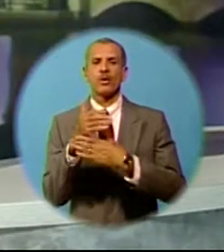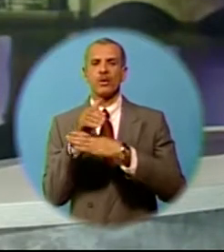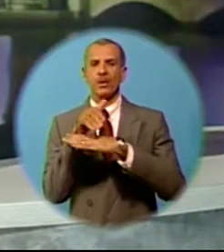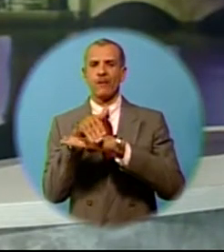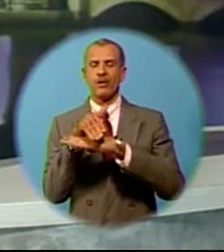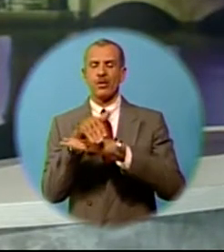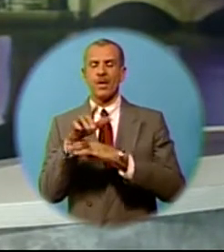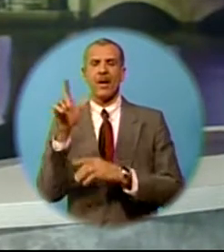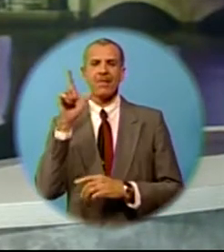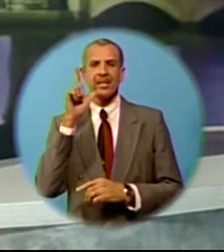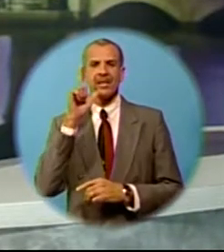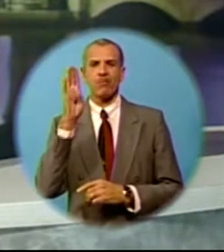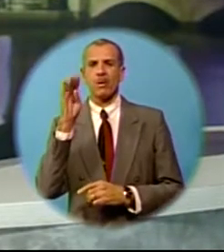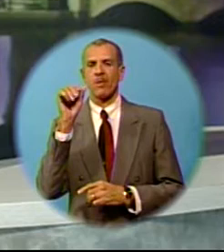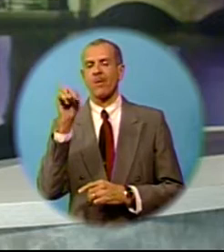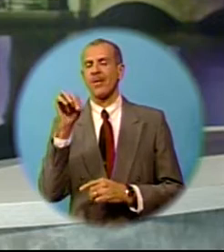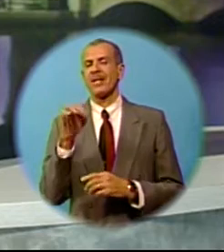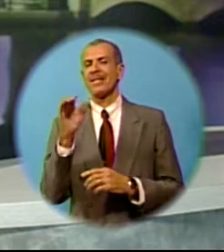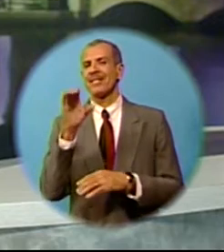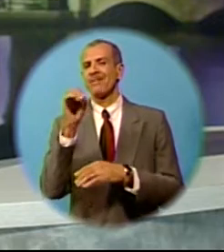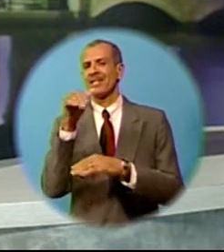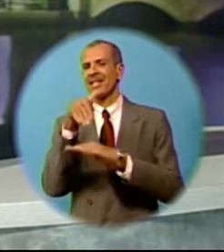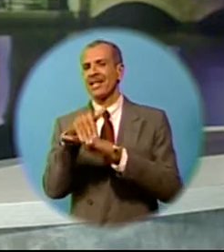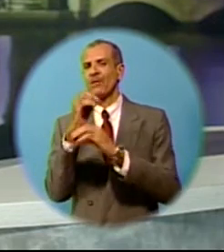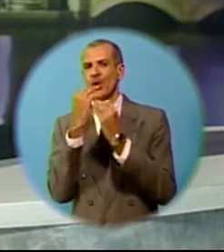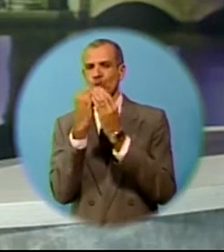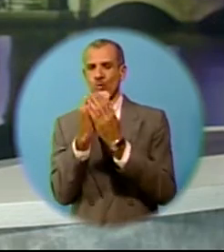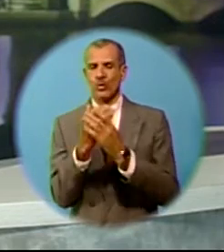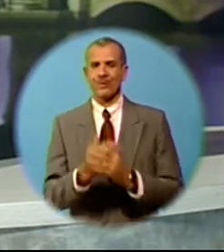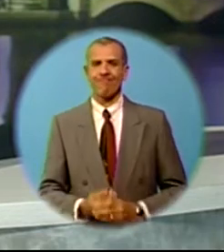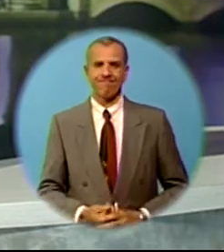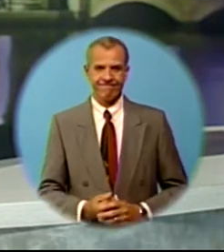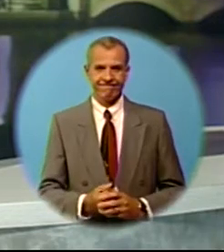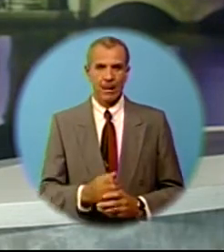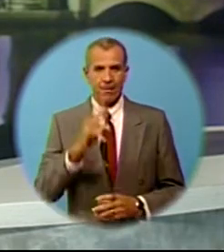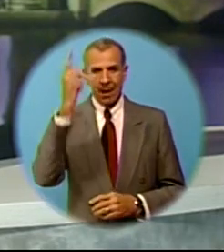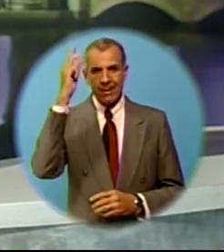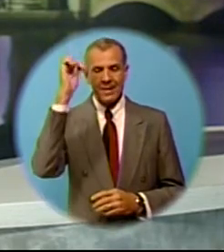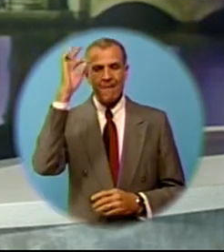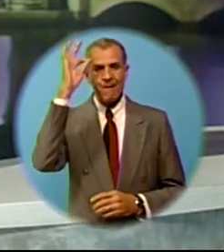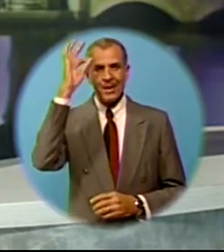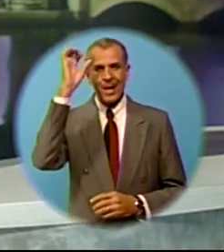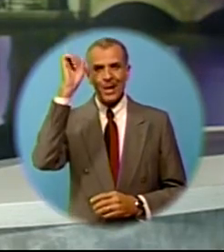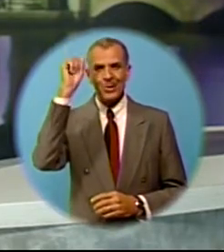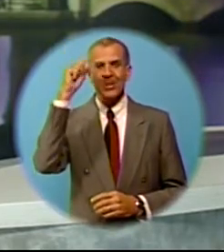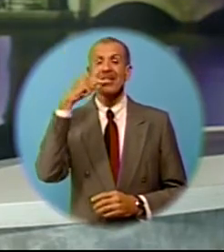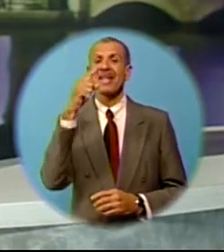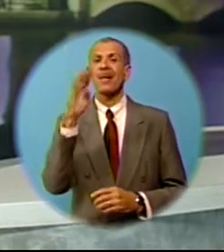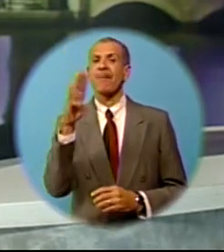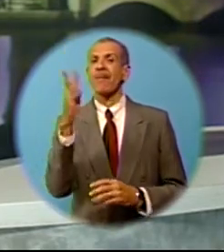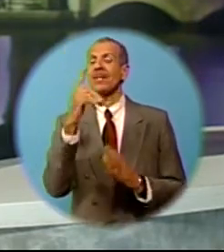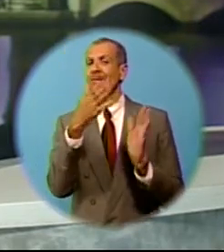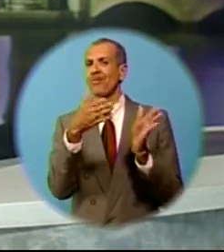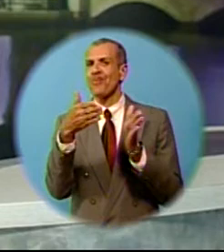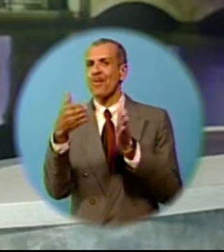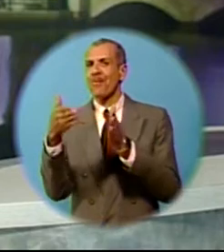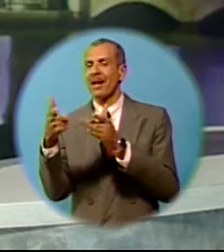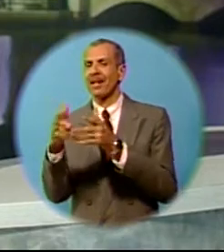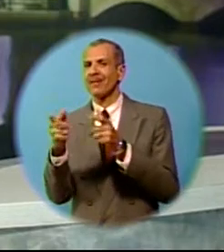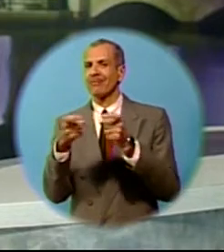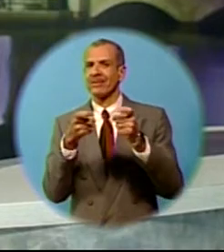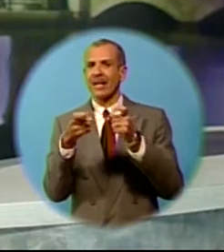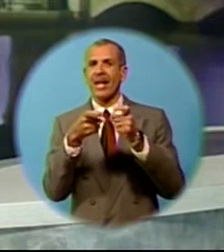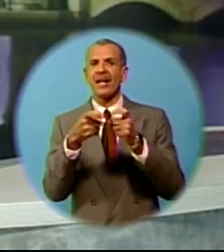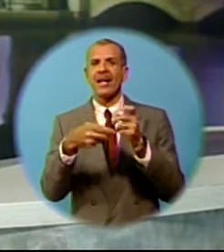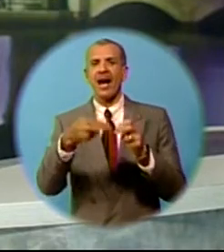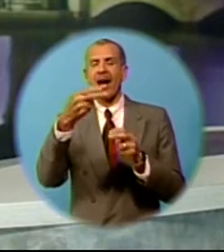Very good evening to you. I'm Lisa Broom with the CBC Evening News. Prime Minister Fandel Stewart says Barbados is preparing to deal with the advent